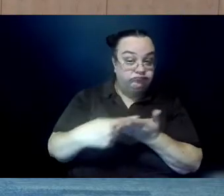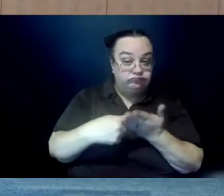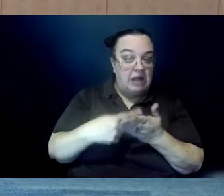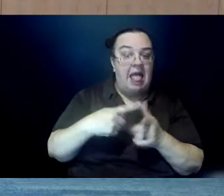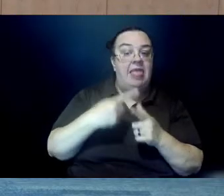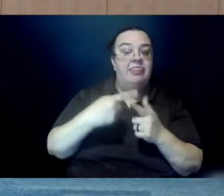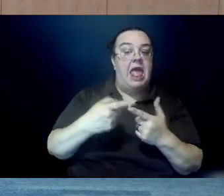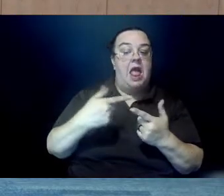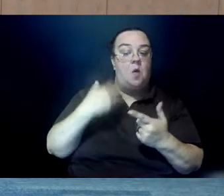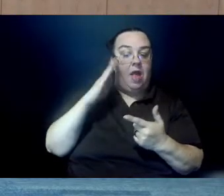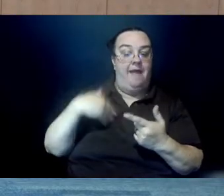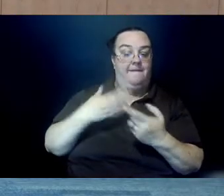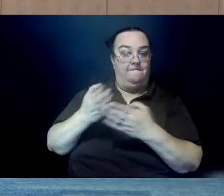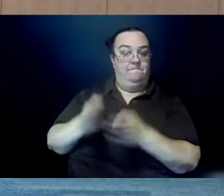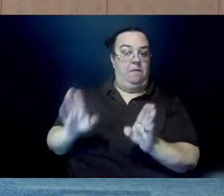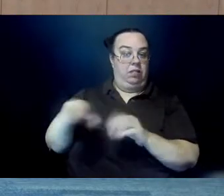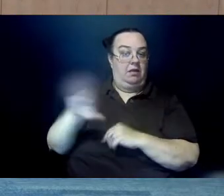input.